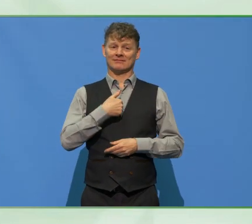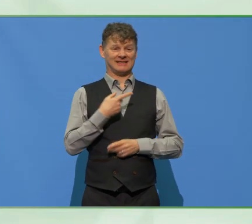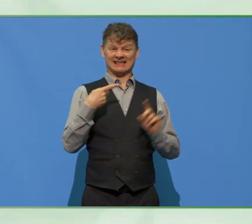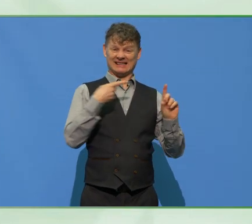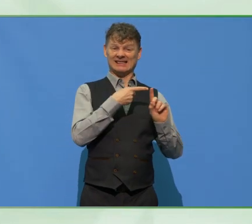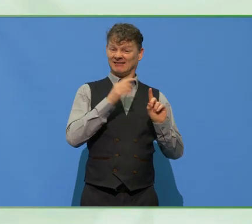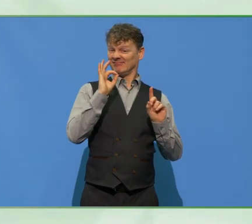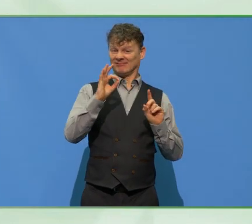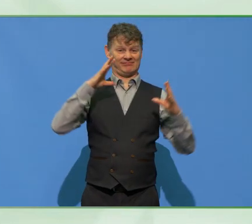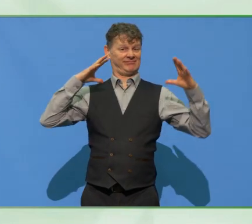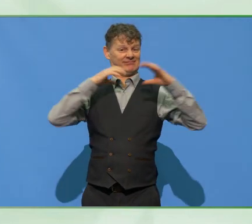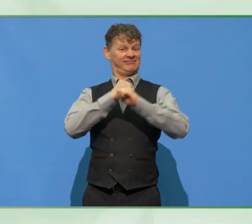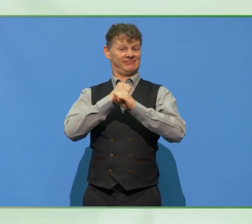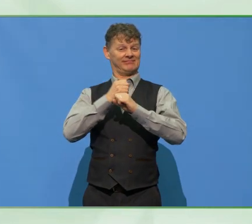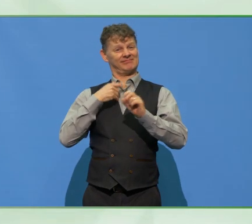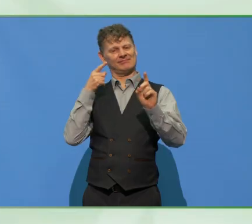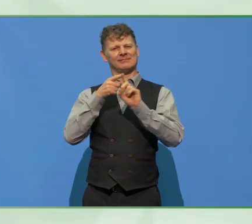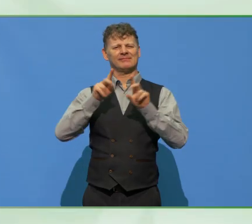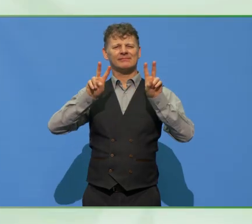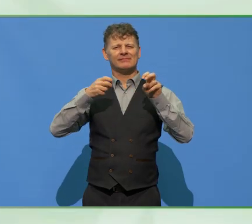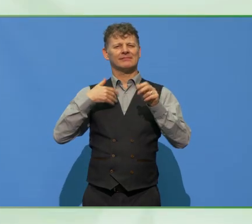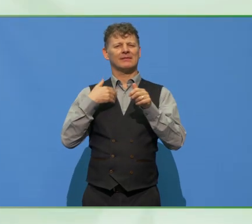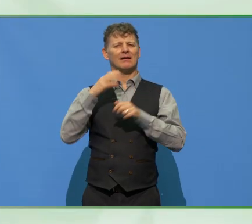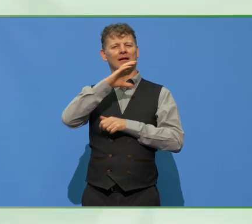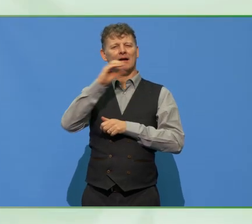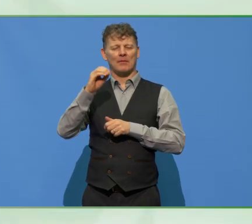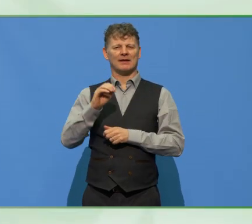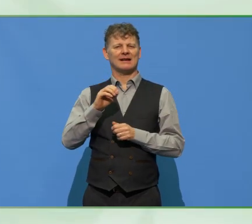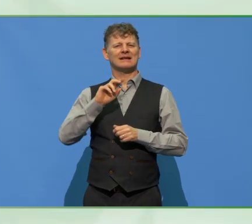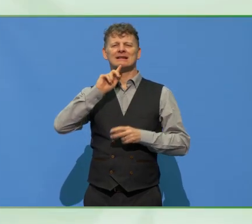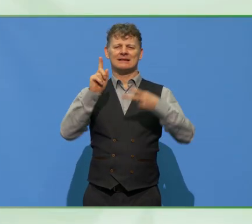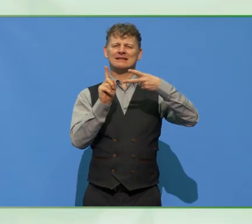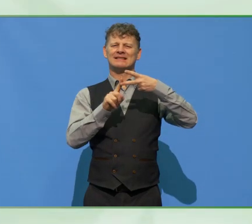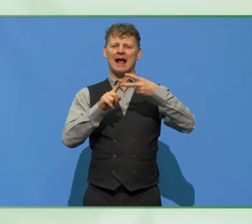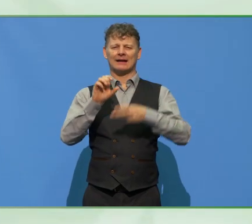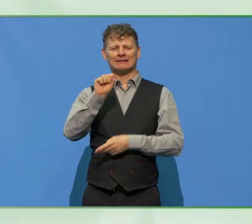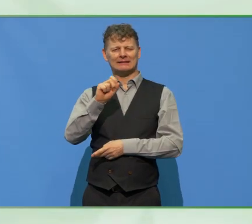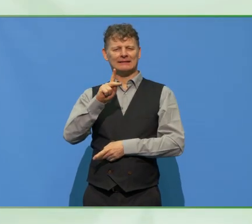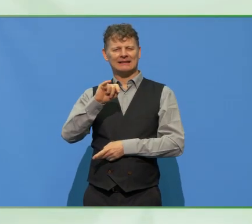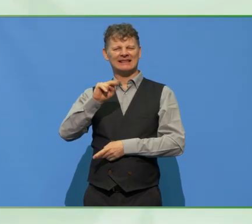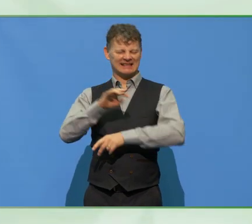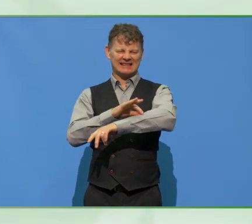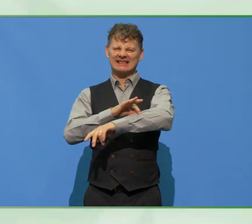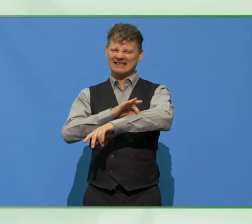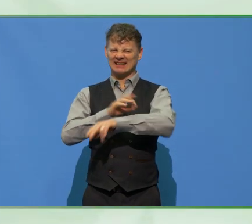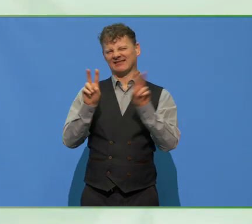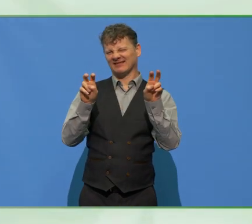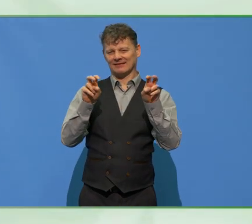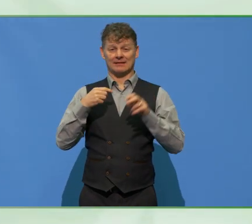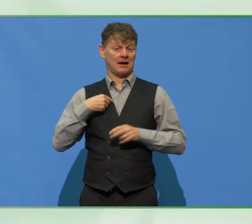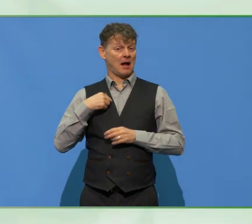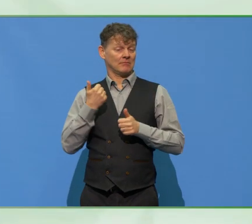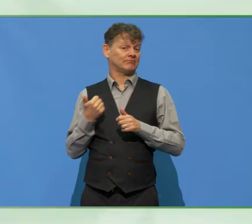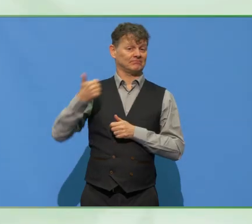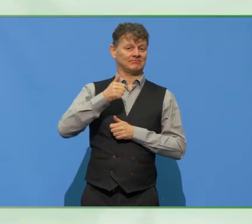essence of what we are doing at Second Skin. My name is Leanne. I am the founder and CEO. I am so grateful to have one